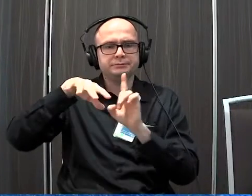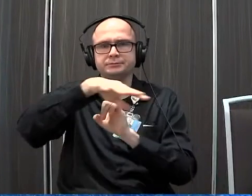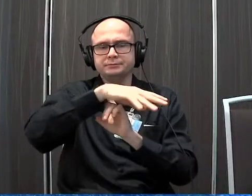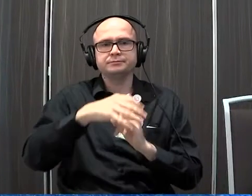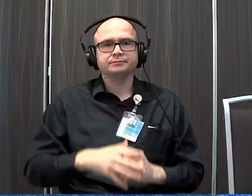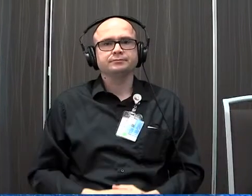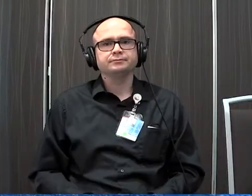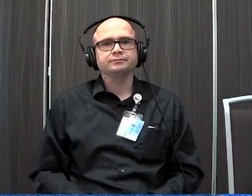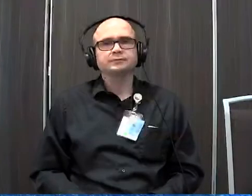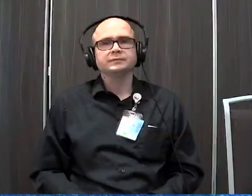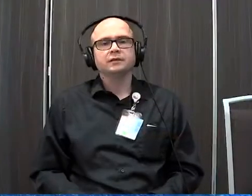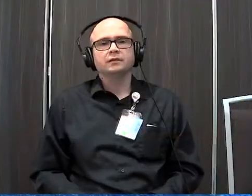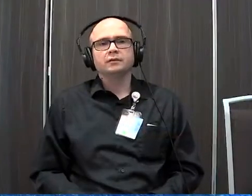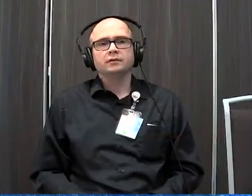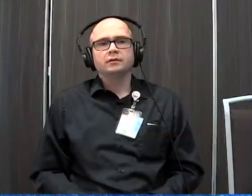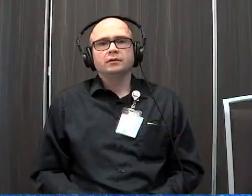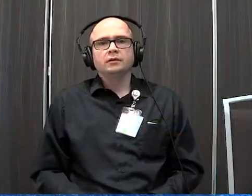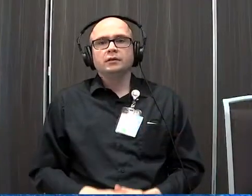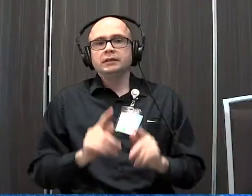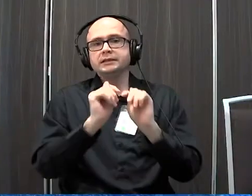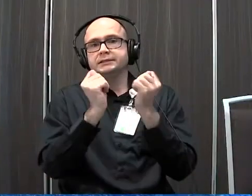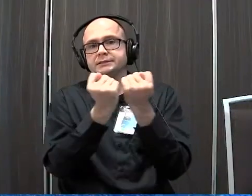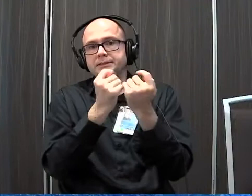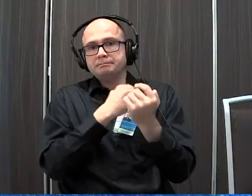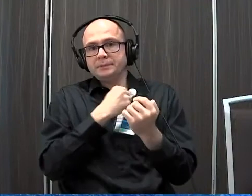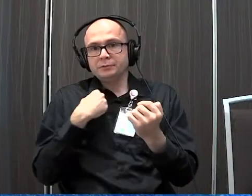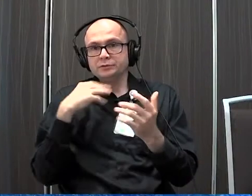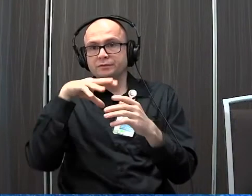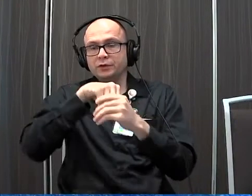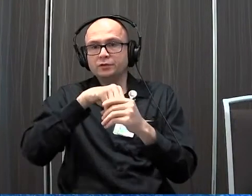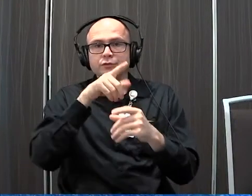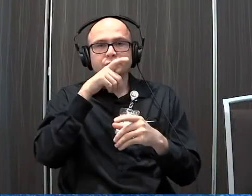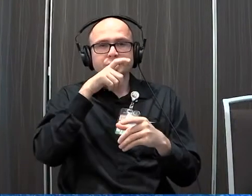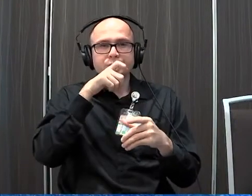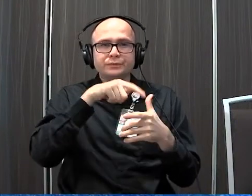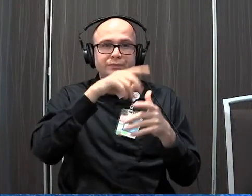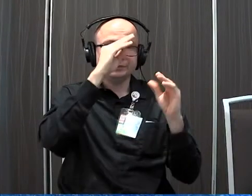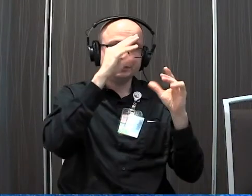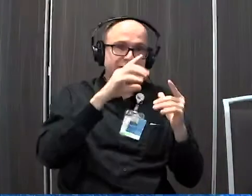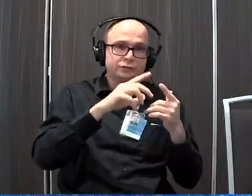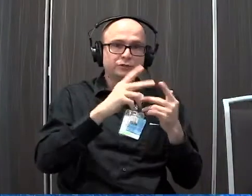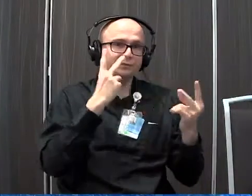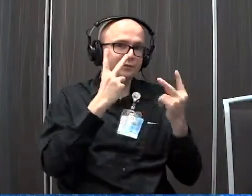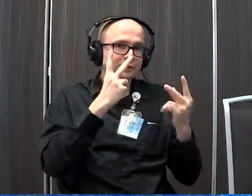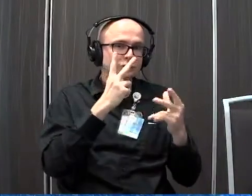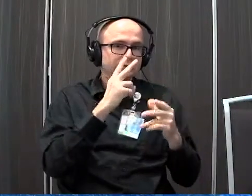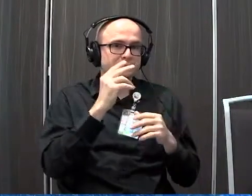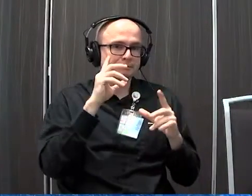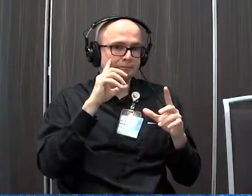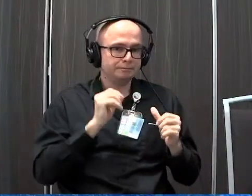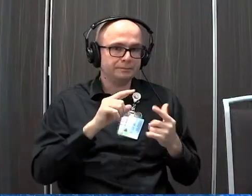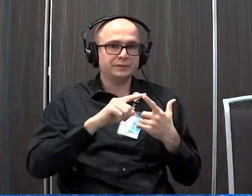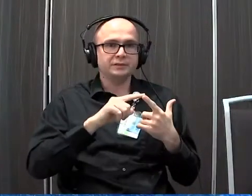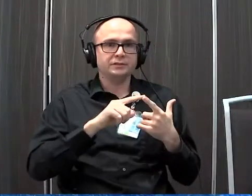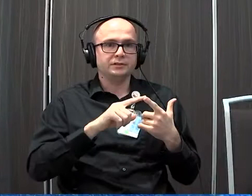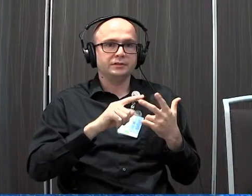school. And team members that are likely going to be involved here are a teacher consultant for the visually impaired and certified